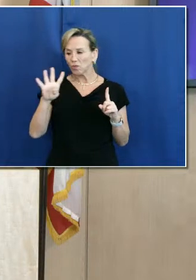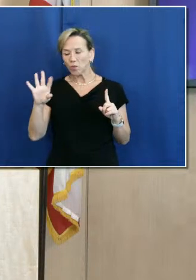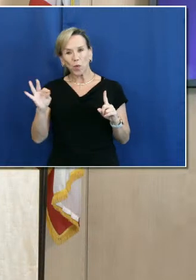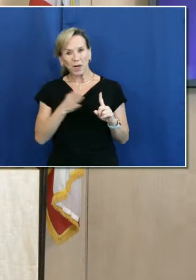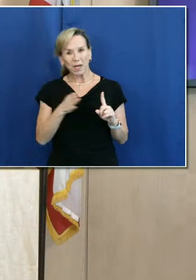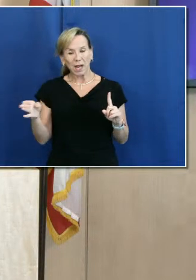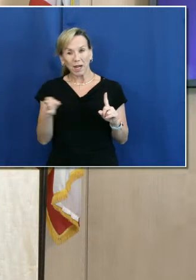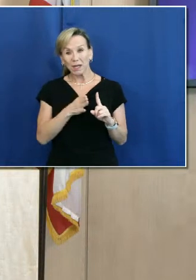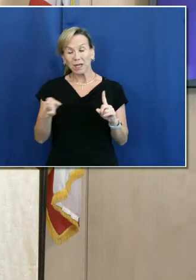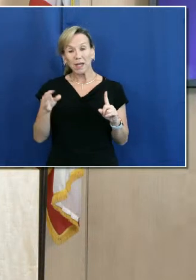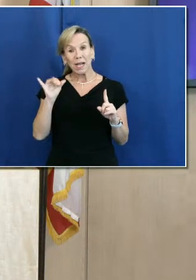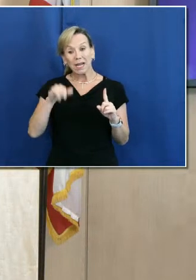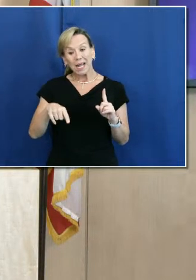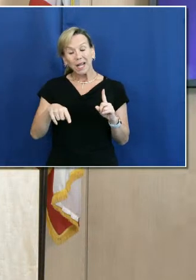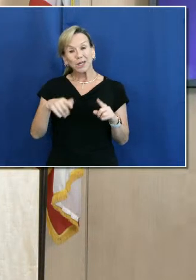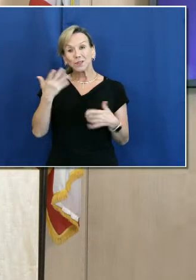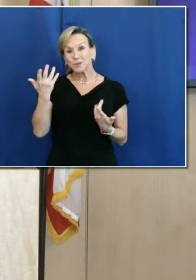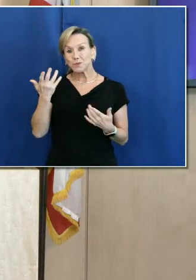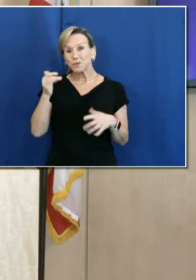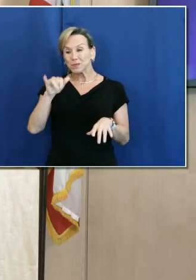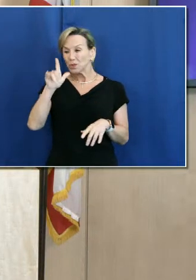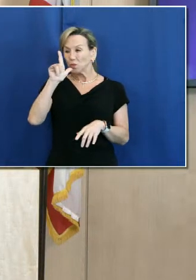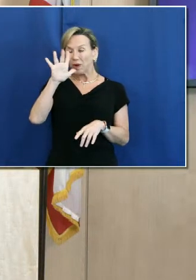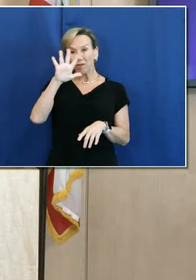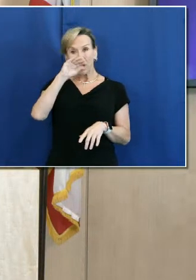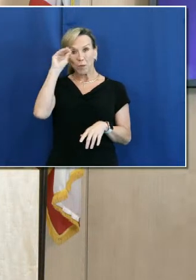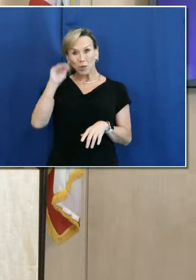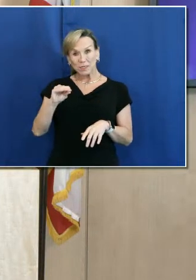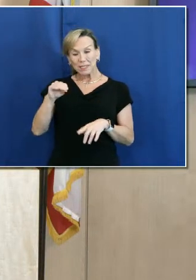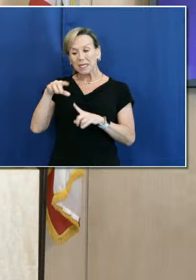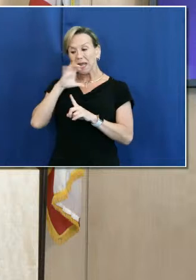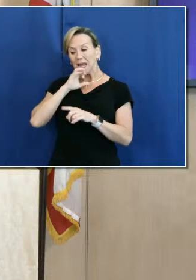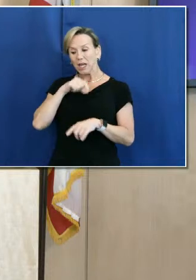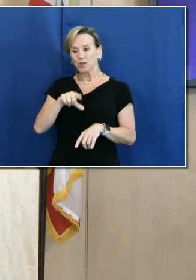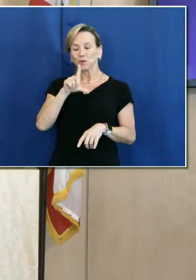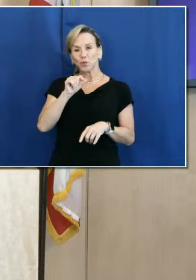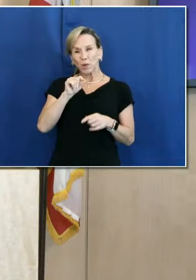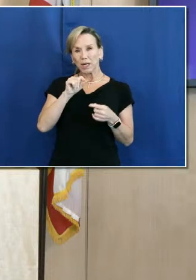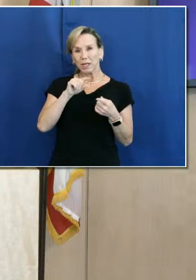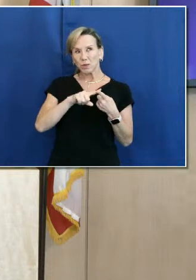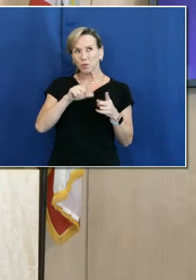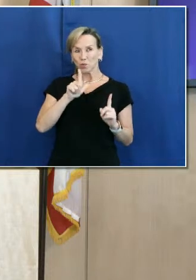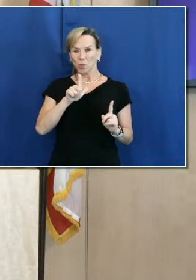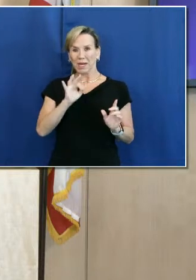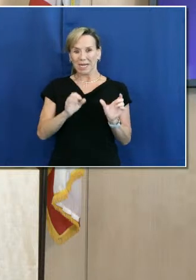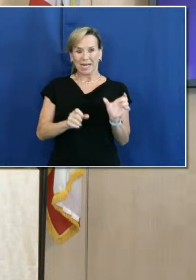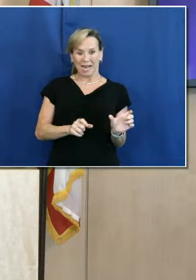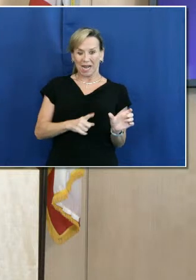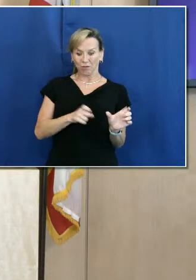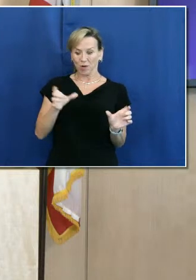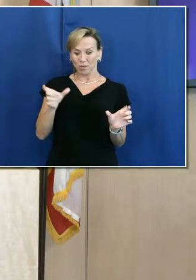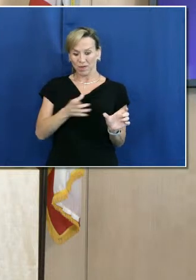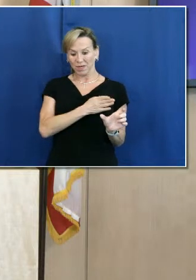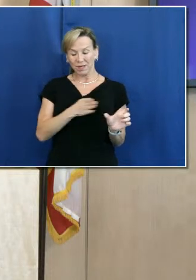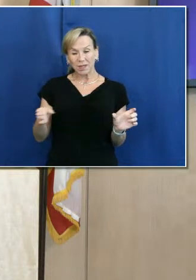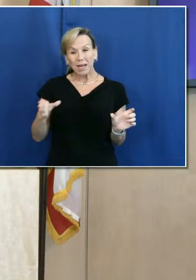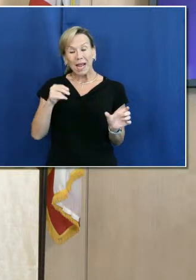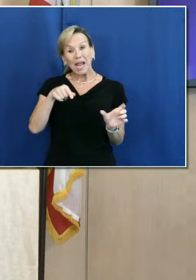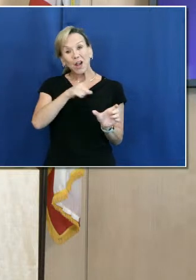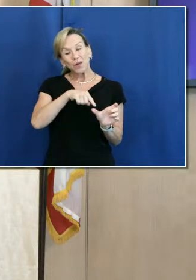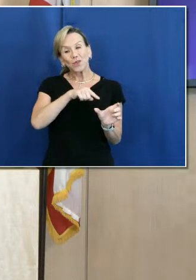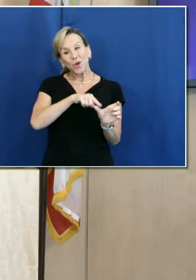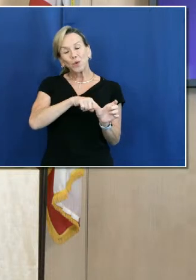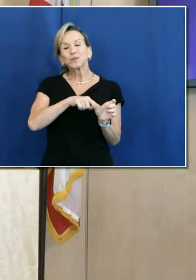the total number, 25% are in 20 to 29 year of age, and those are individuals that are on our